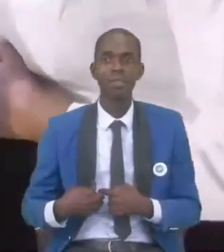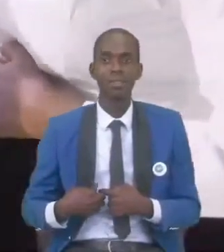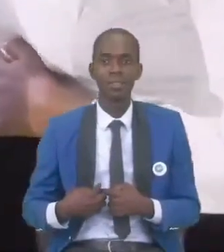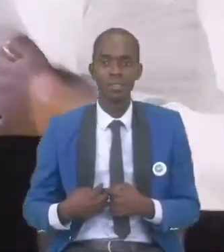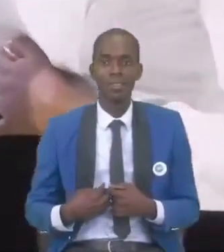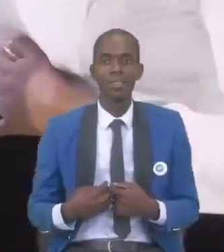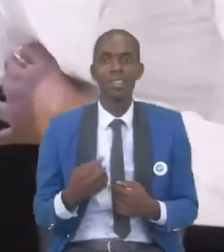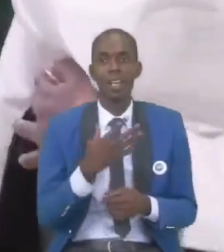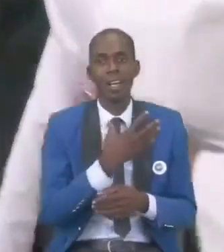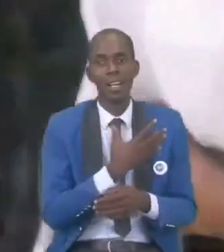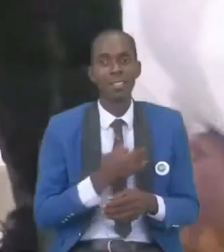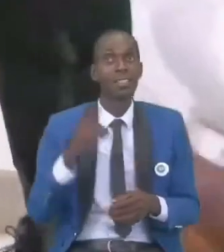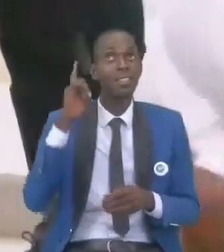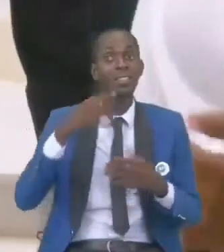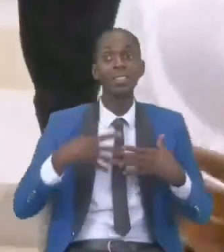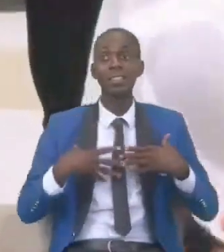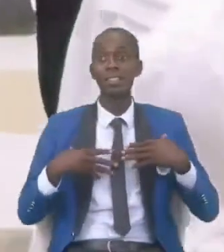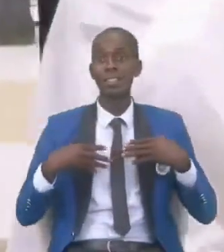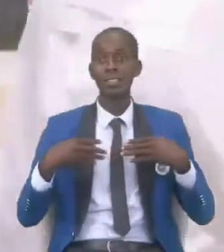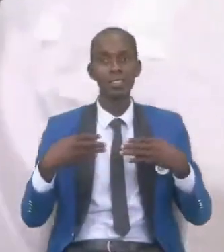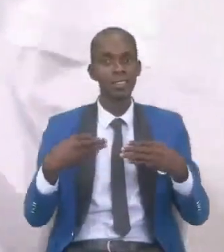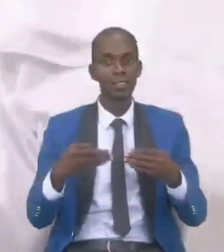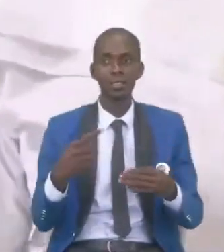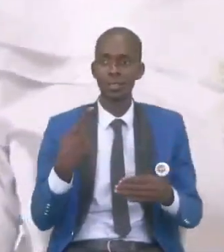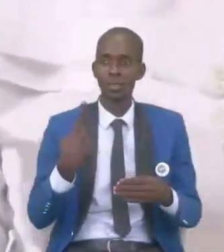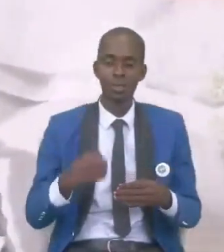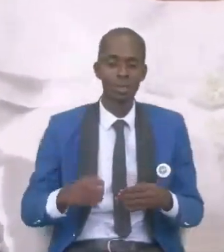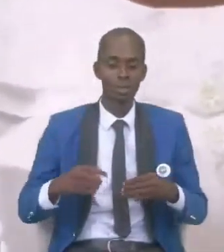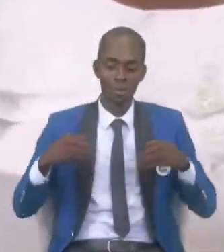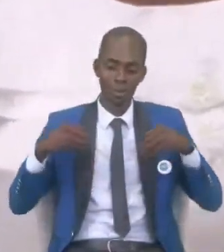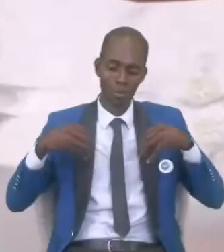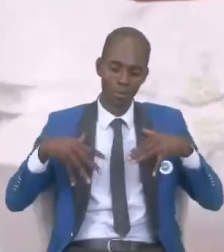And he binds up the